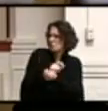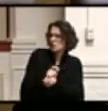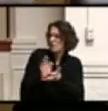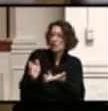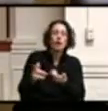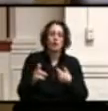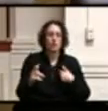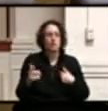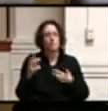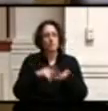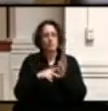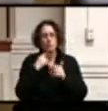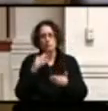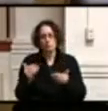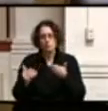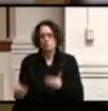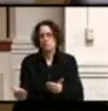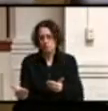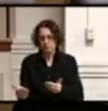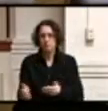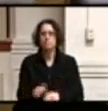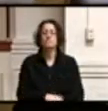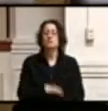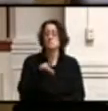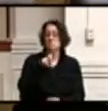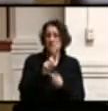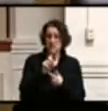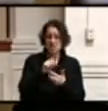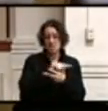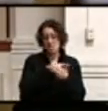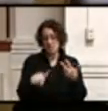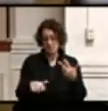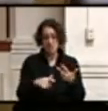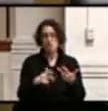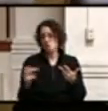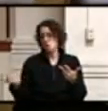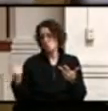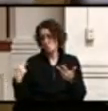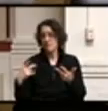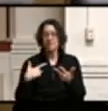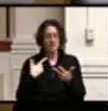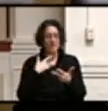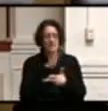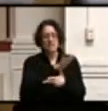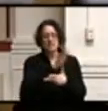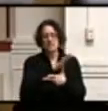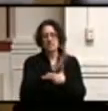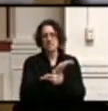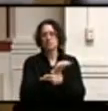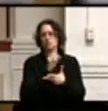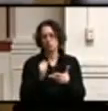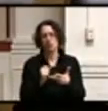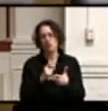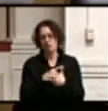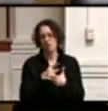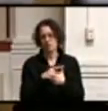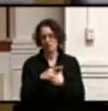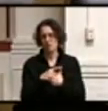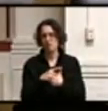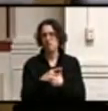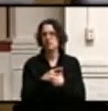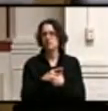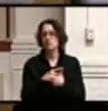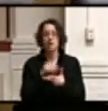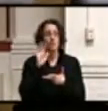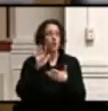Steve and myself reviewed them, and we feel that Kingsbury Companies submitted a very strong proposal. They gave us a very